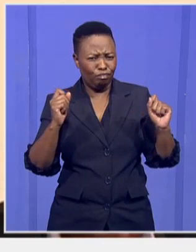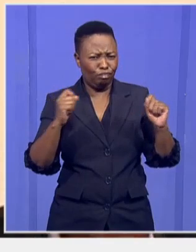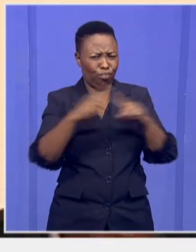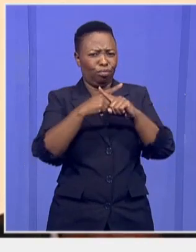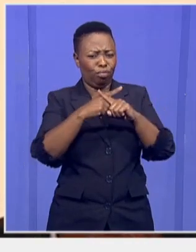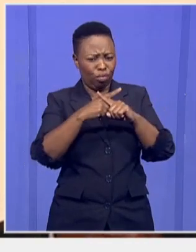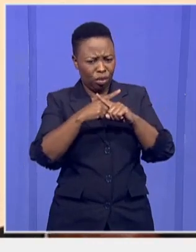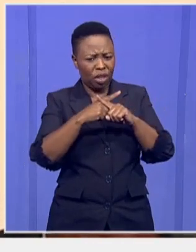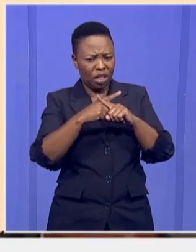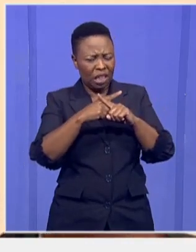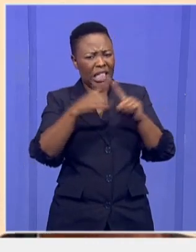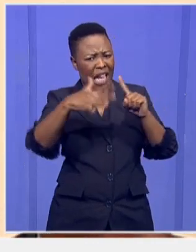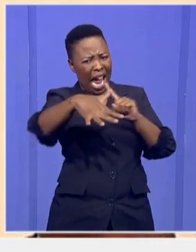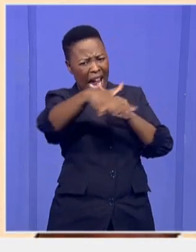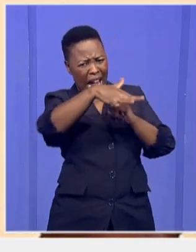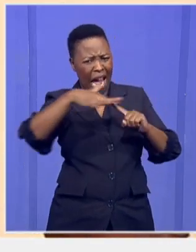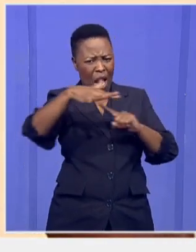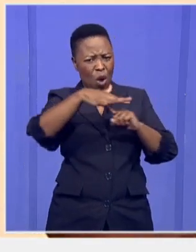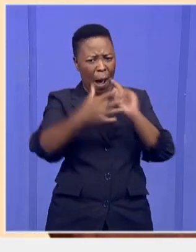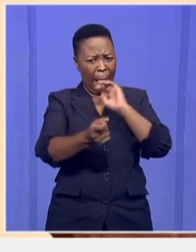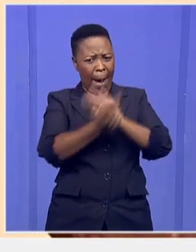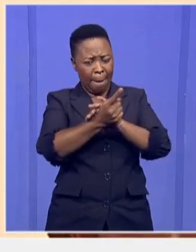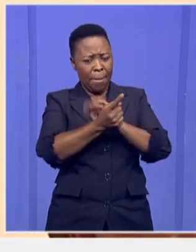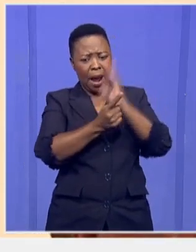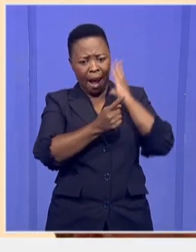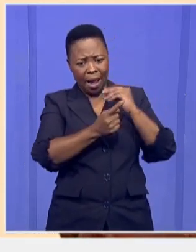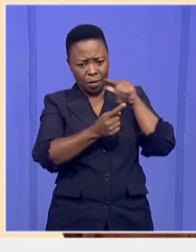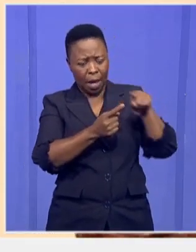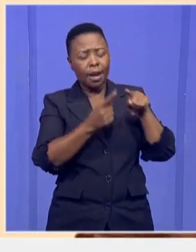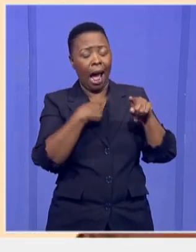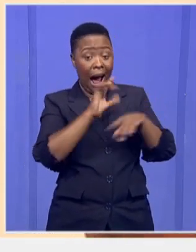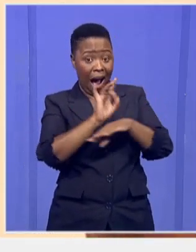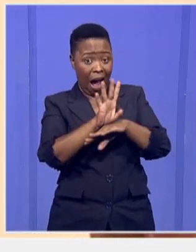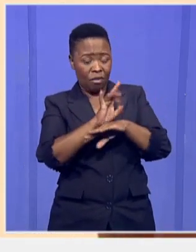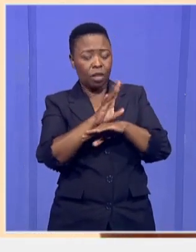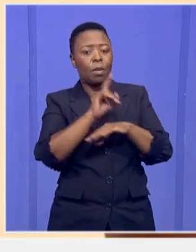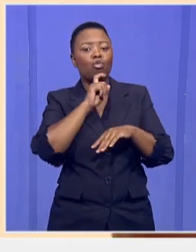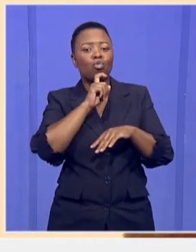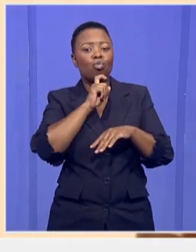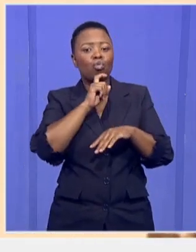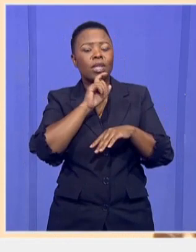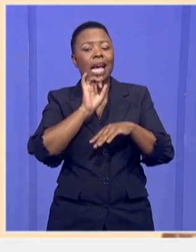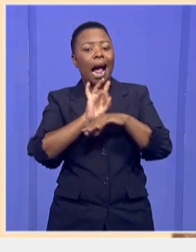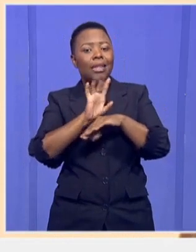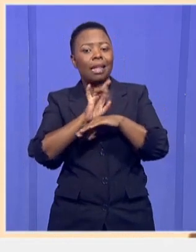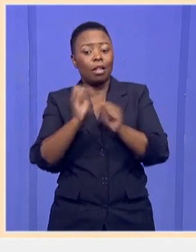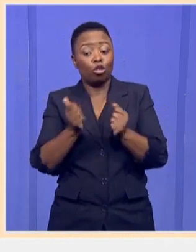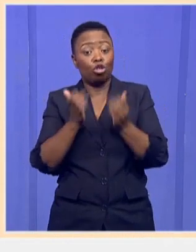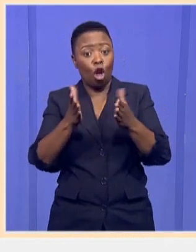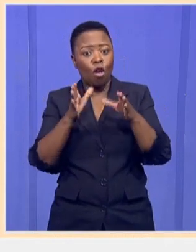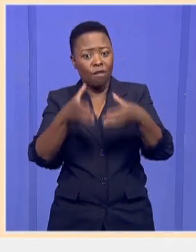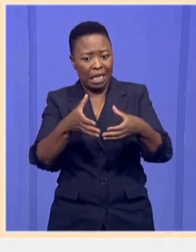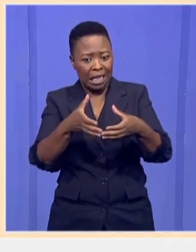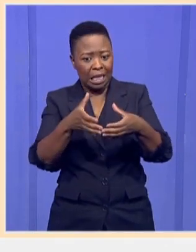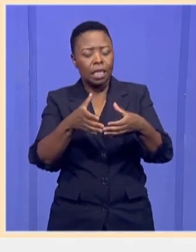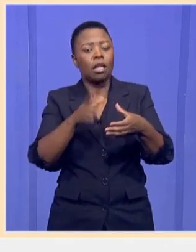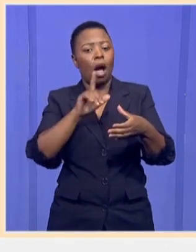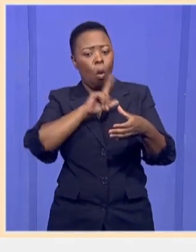conflict-ridden areas, I would advise that they do make use of counseling services. We have both in